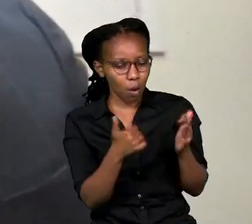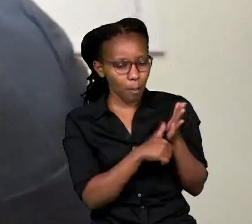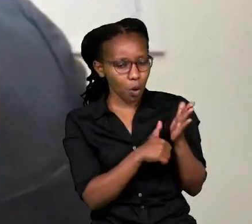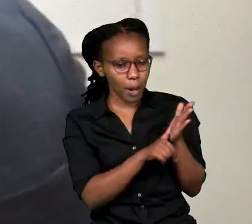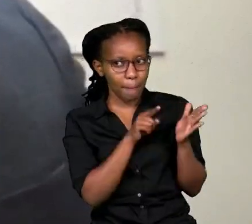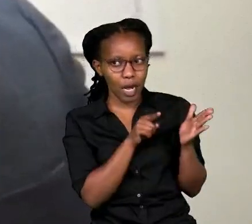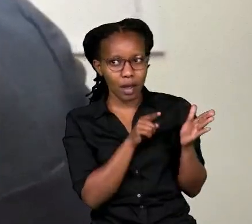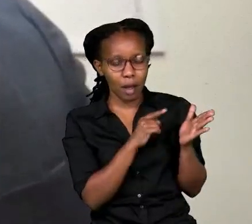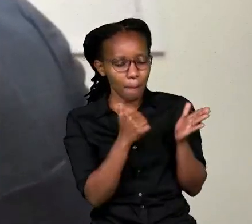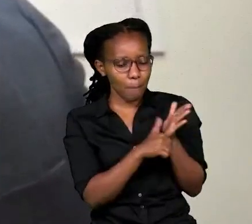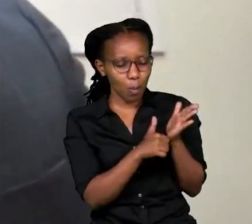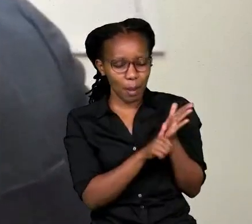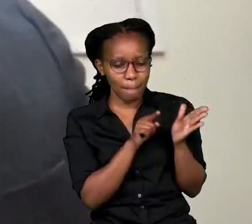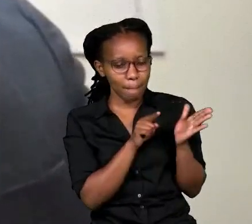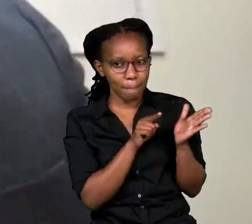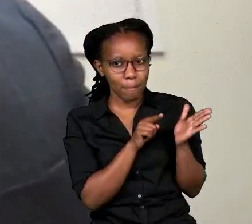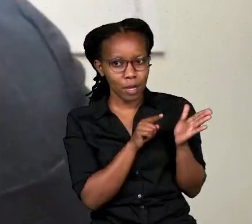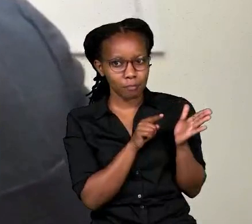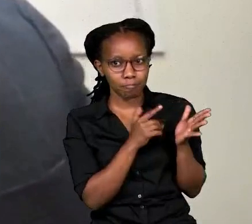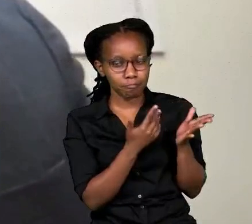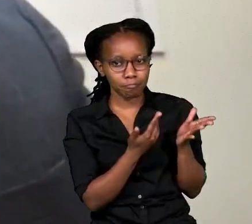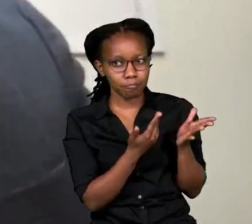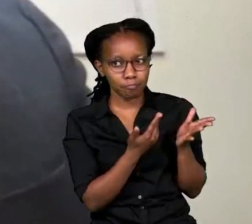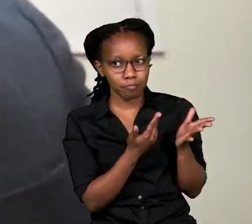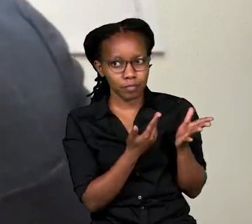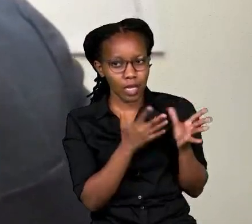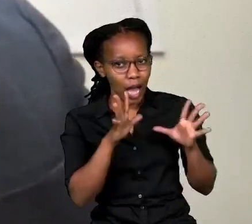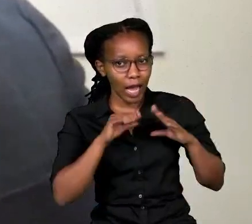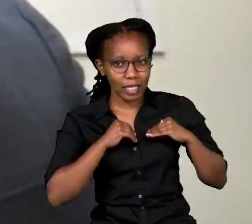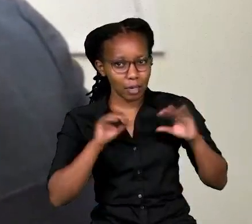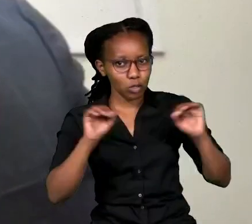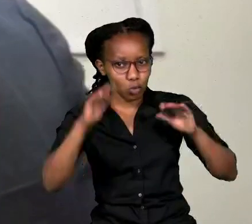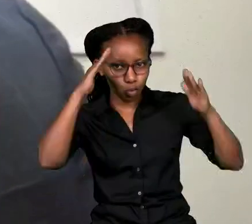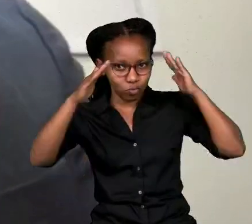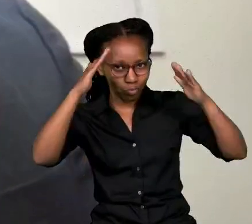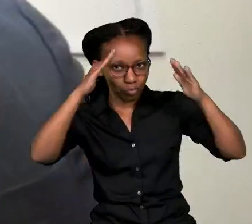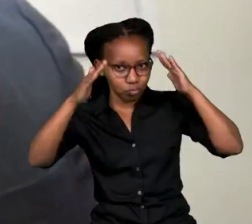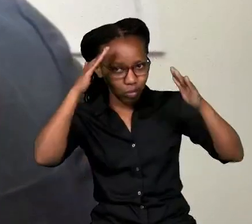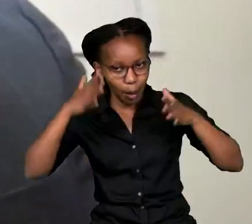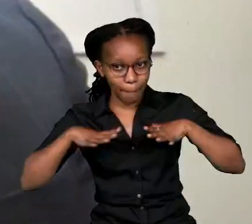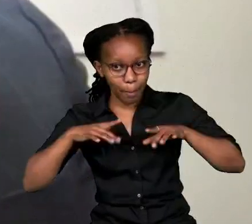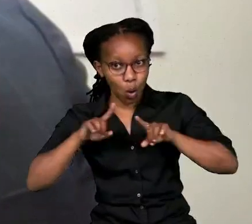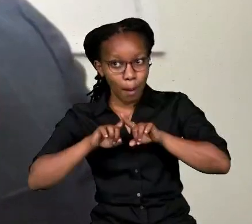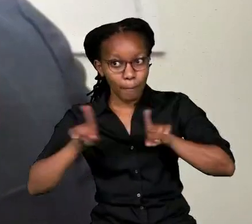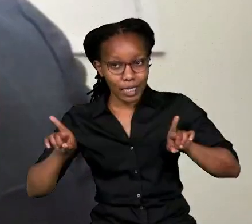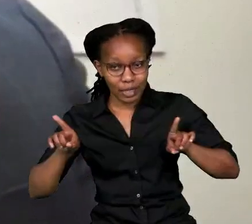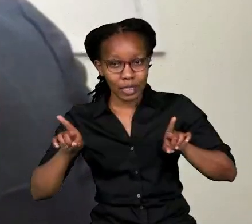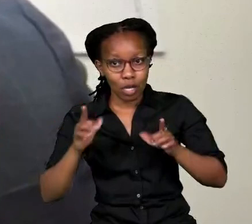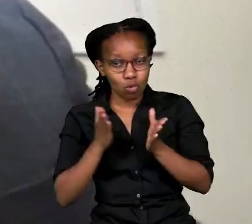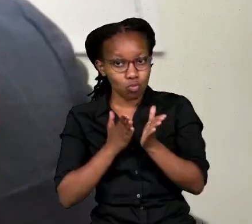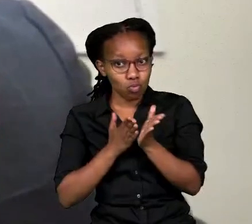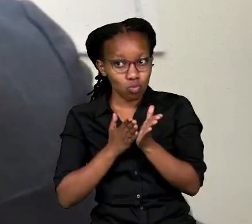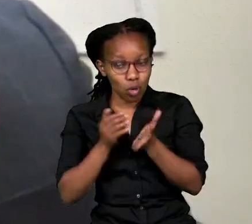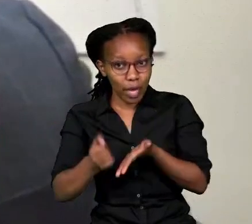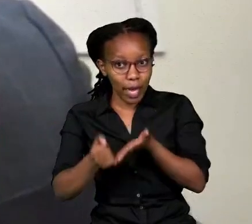if I'm hearing you is not allow them to greet the congregation, but through the capacity building, to